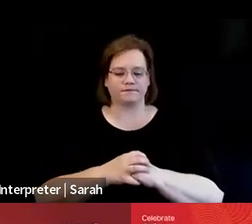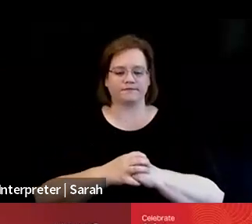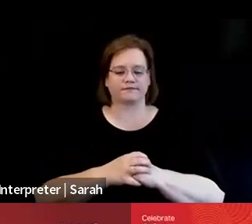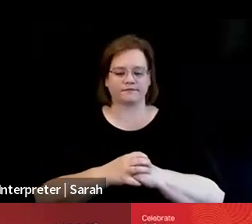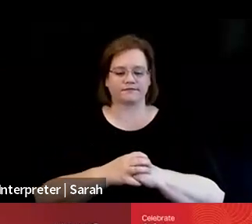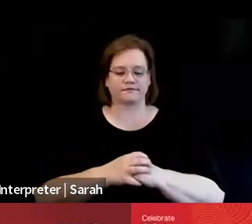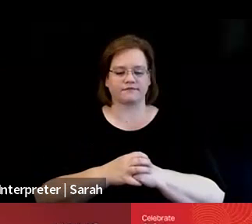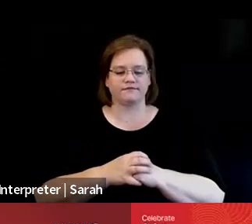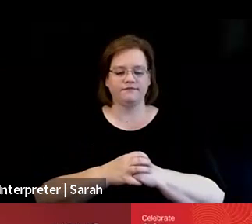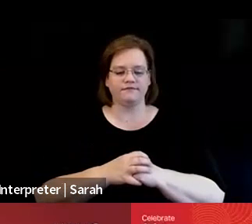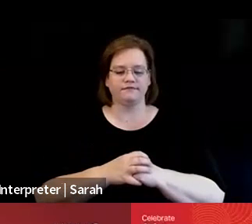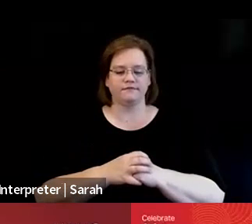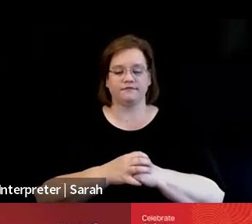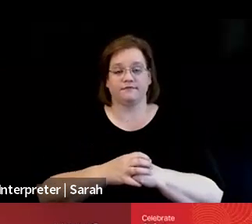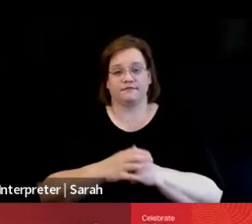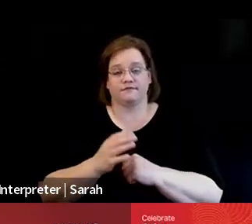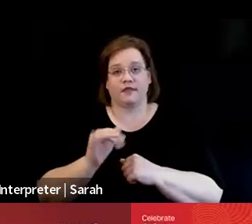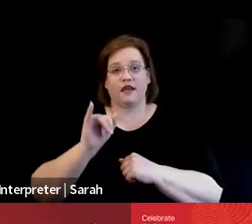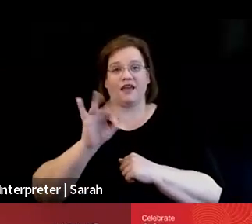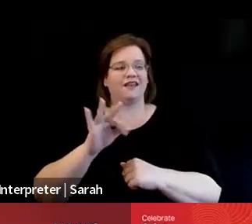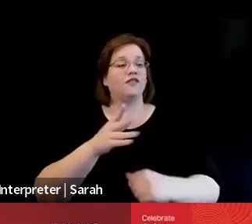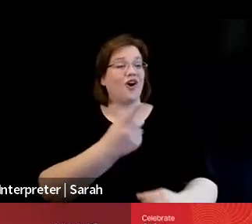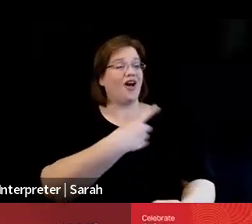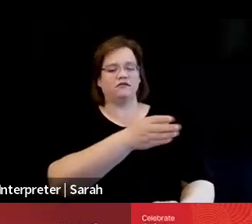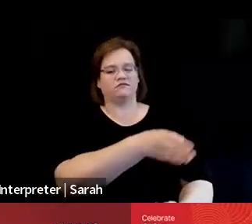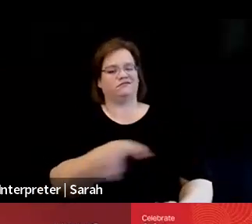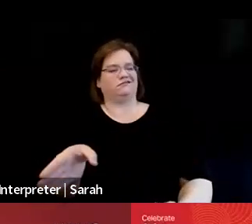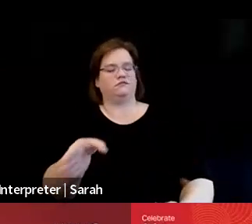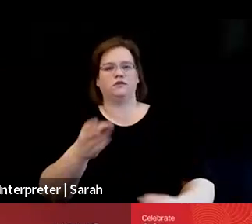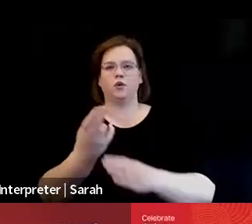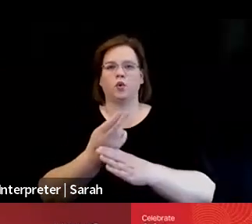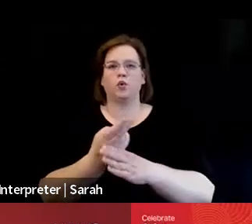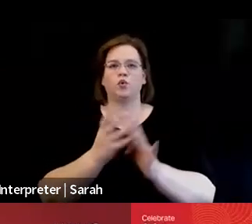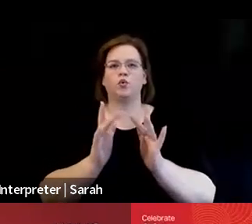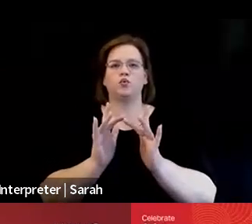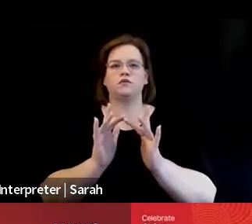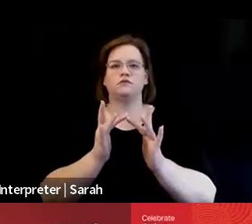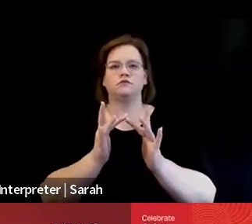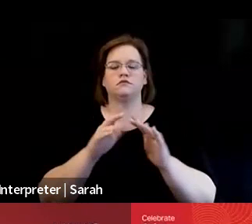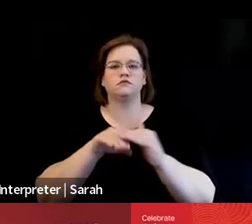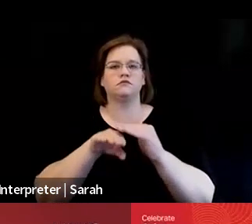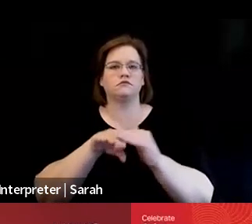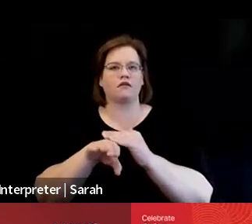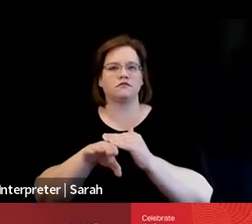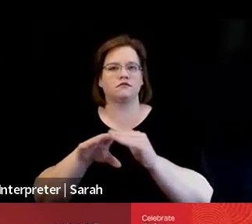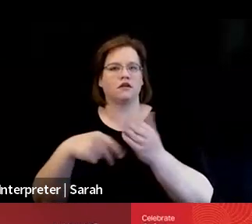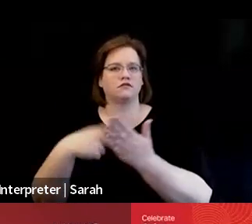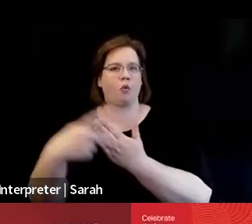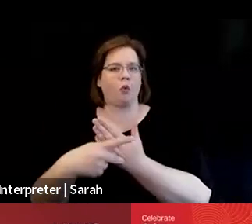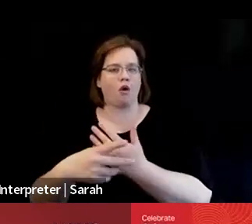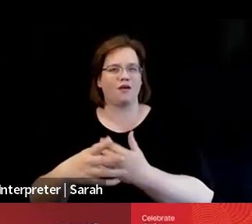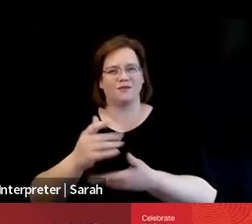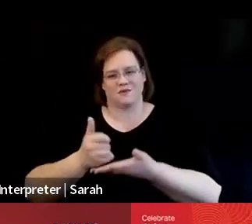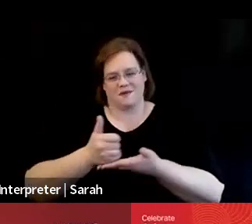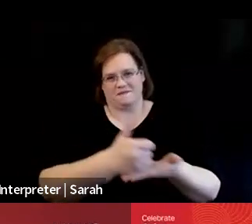Then we're not doing anything for our patients. We are not doing anything for health literacy either. So from my perspective,